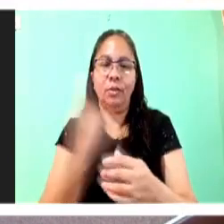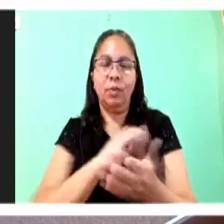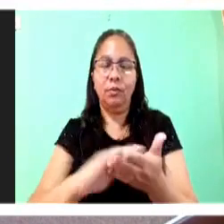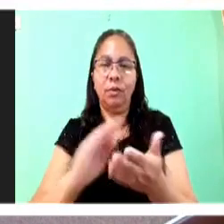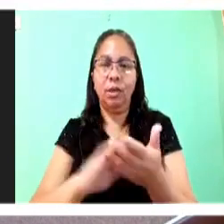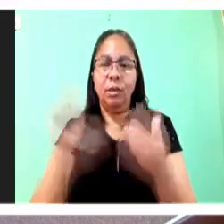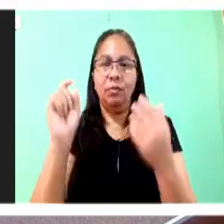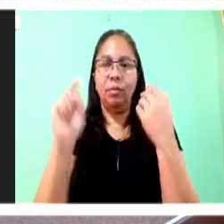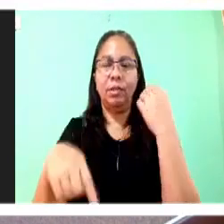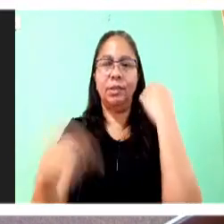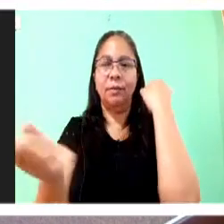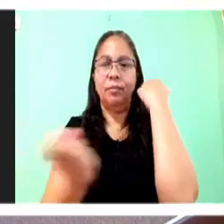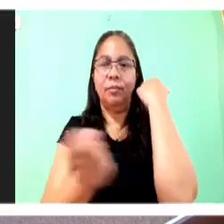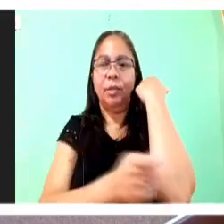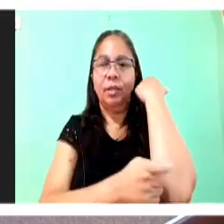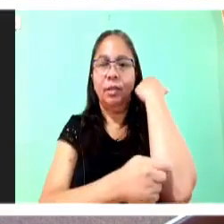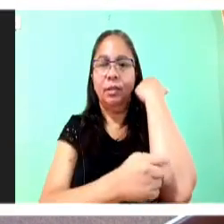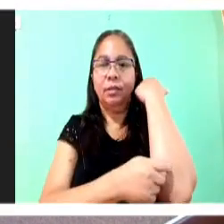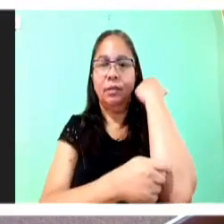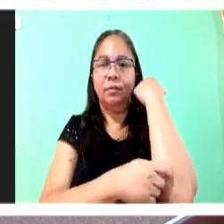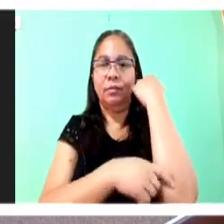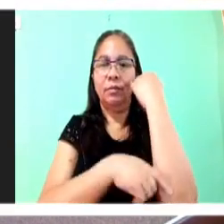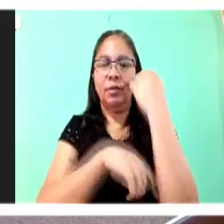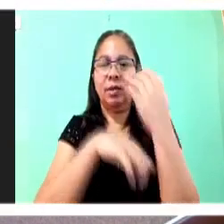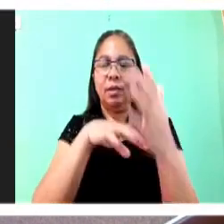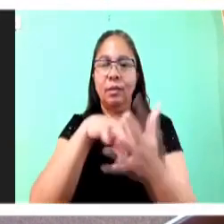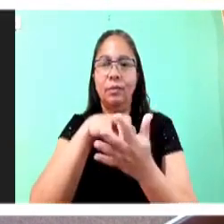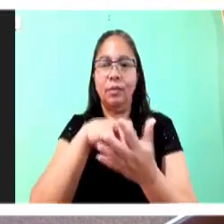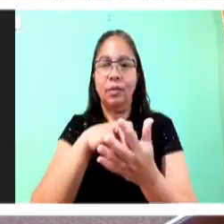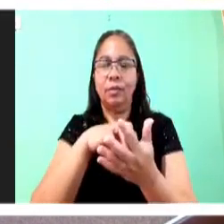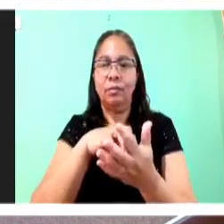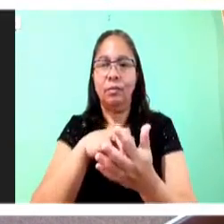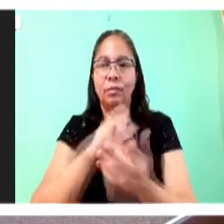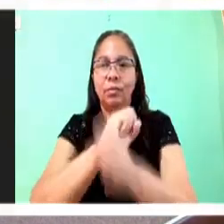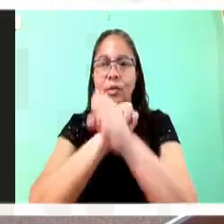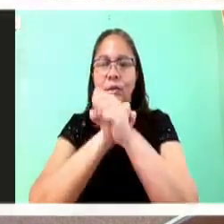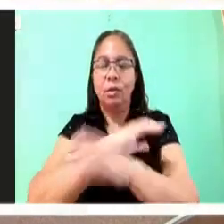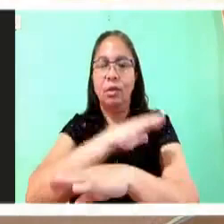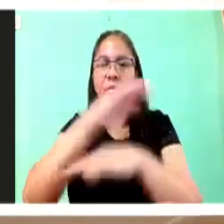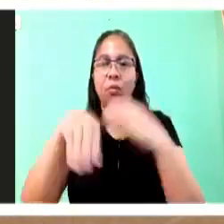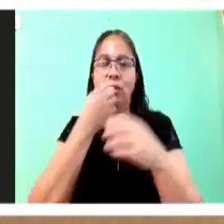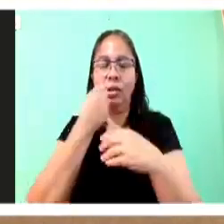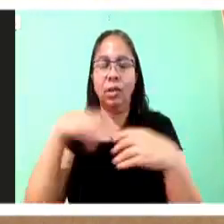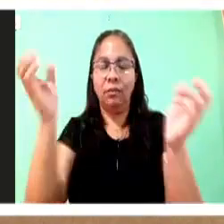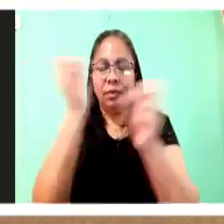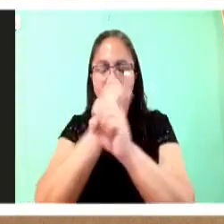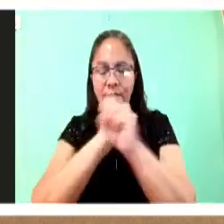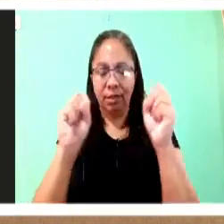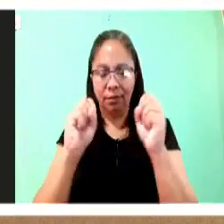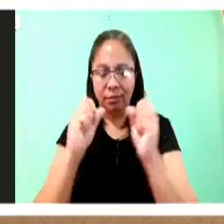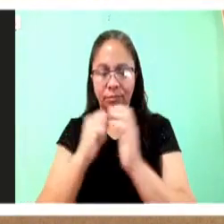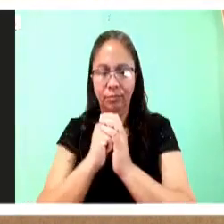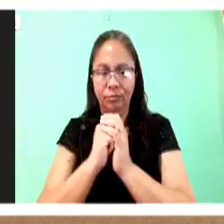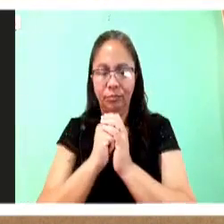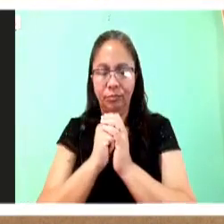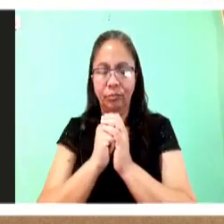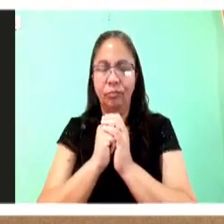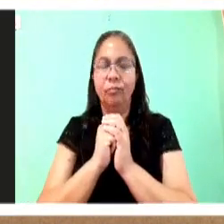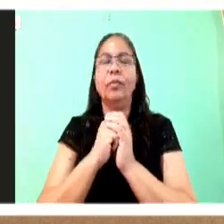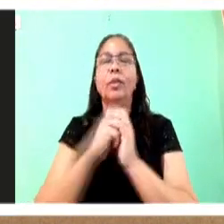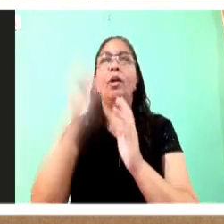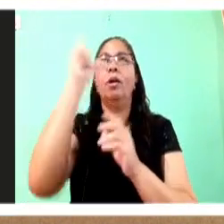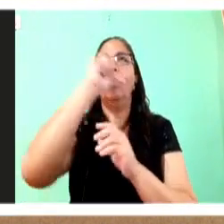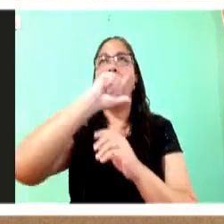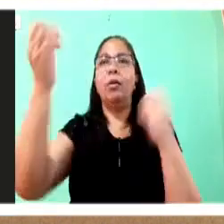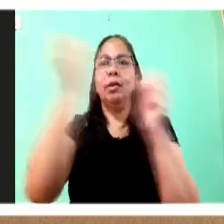against us. And lead us not into temptation, but deliver us from evil. Deliver us, Lord,